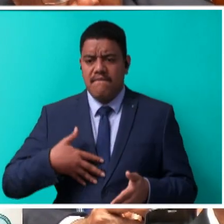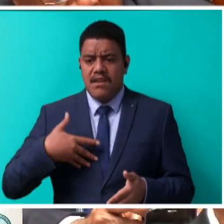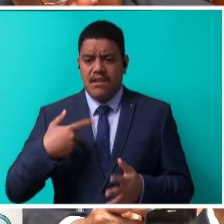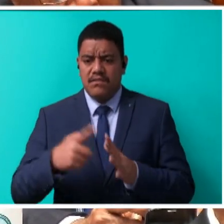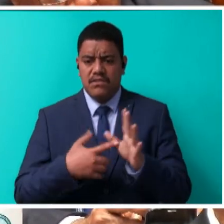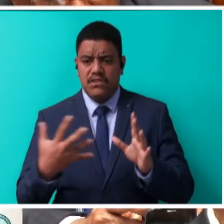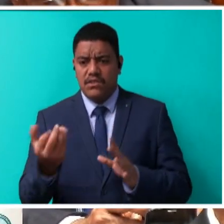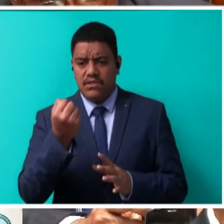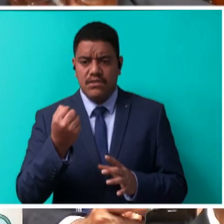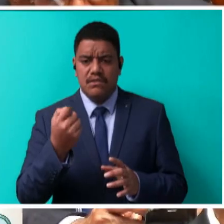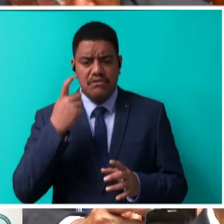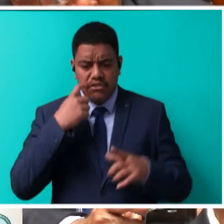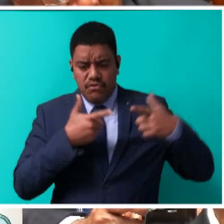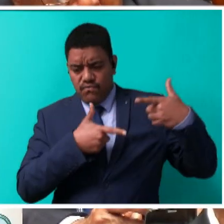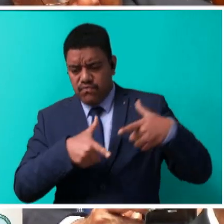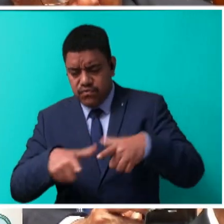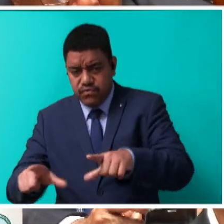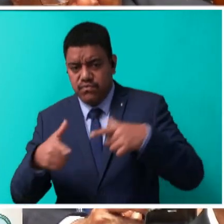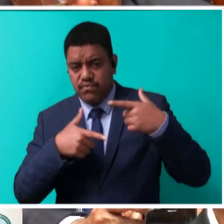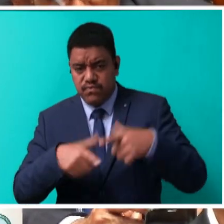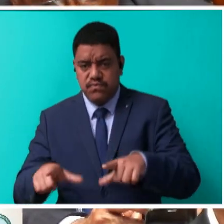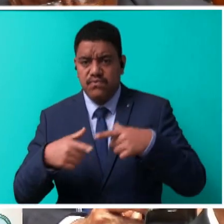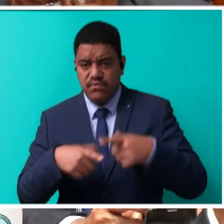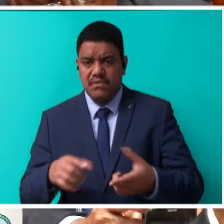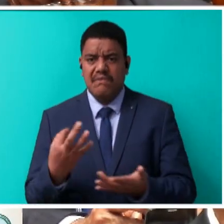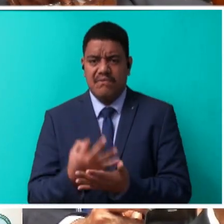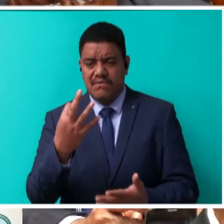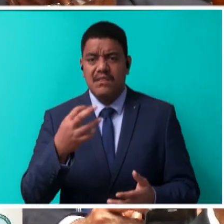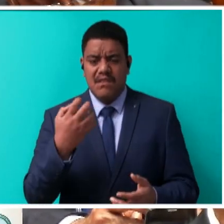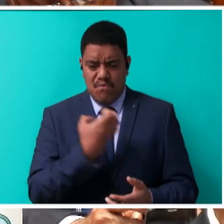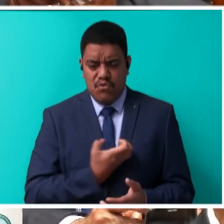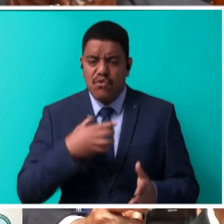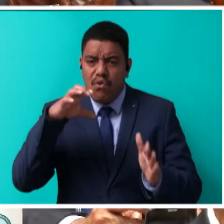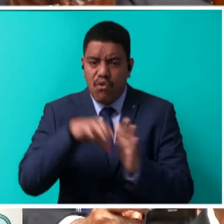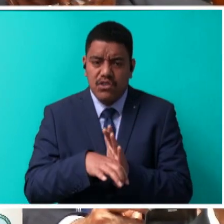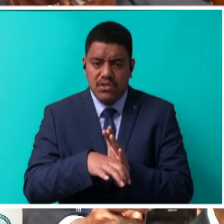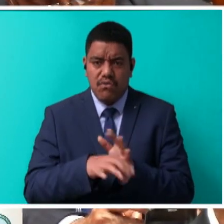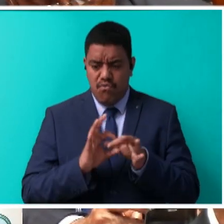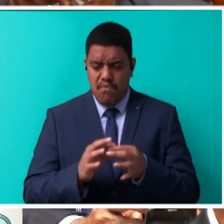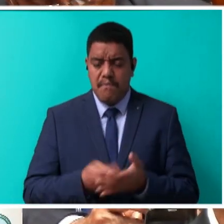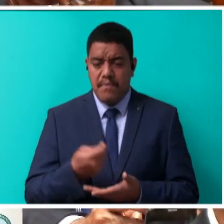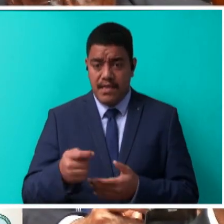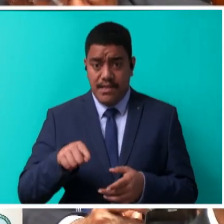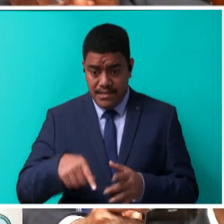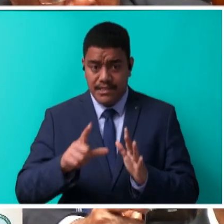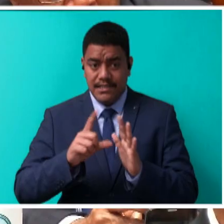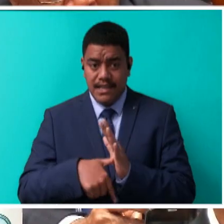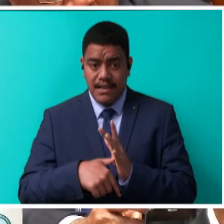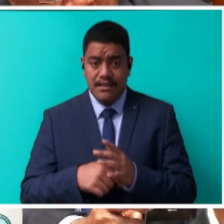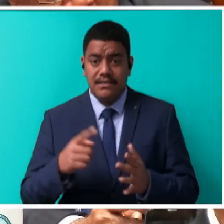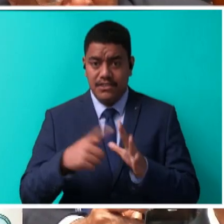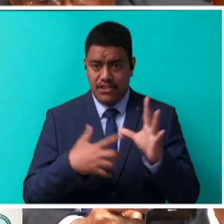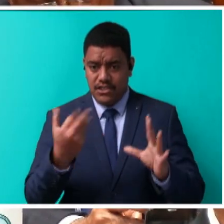justice was something they had to travel often at great financial and emotional cost. But this time,